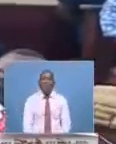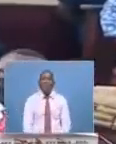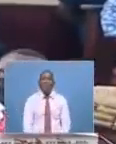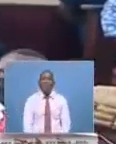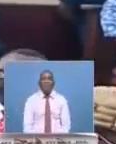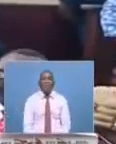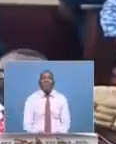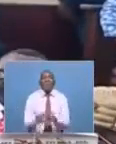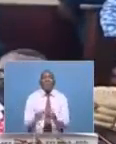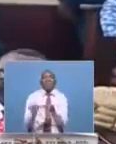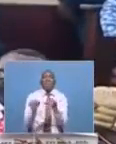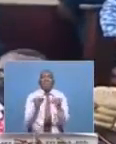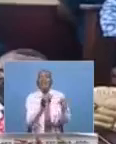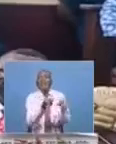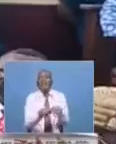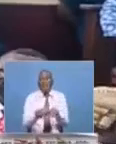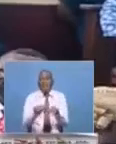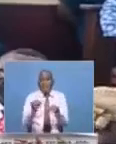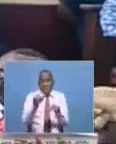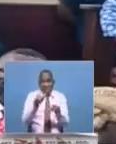The same chairperson